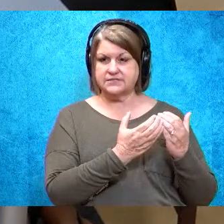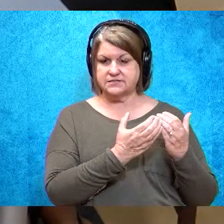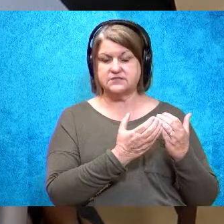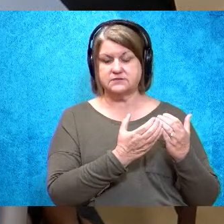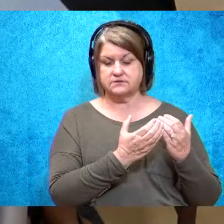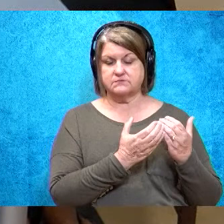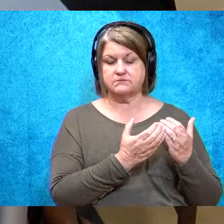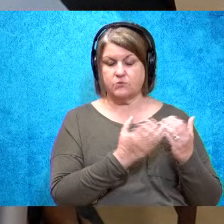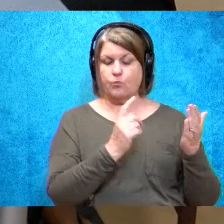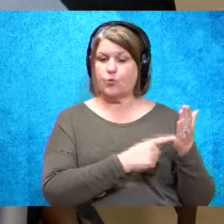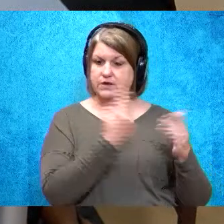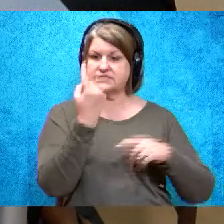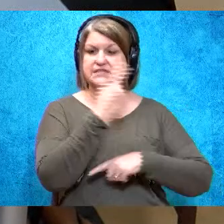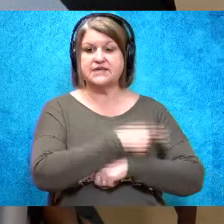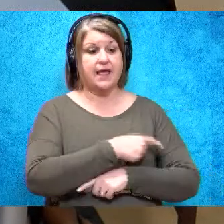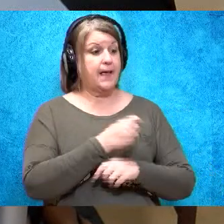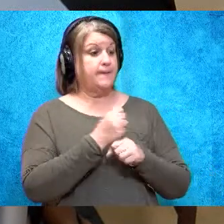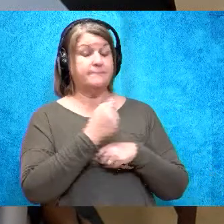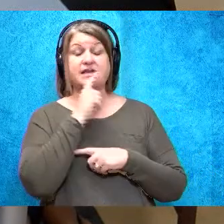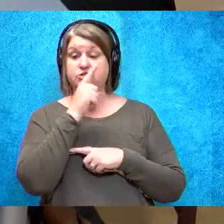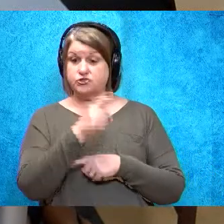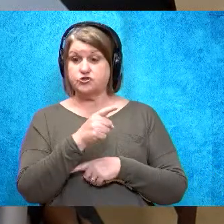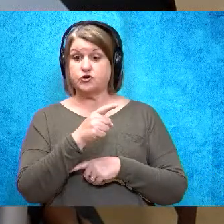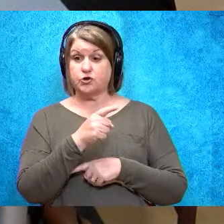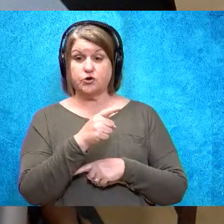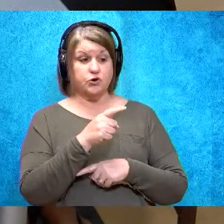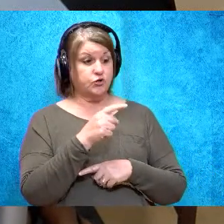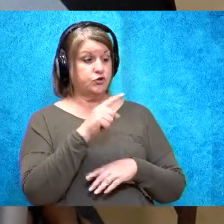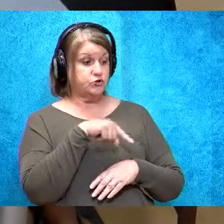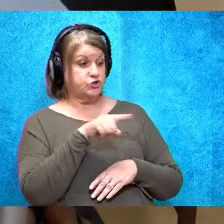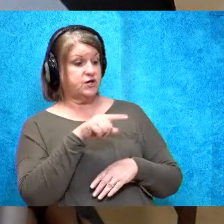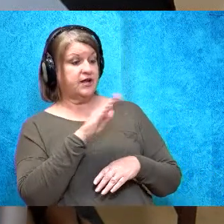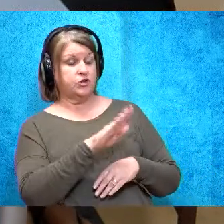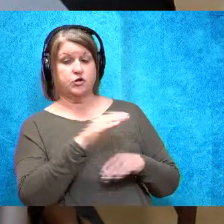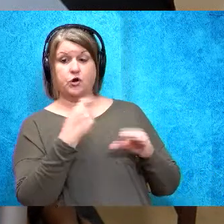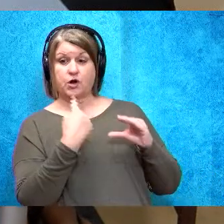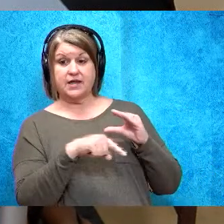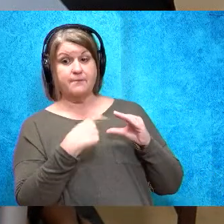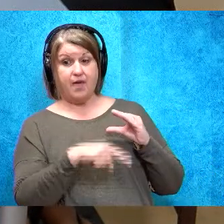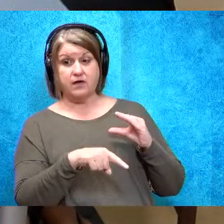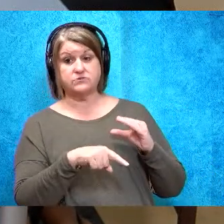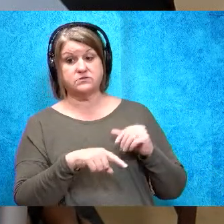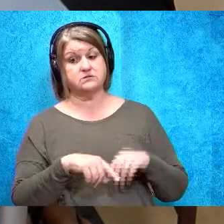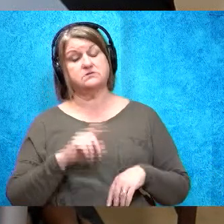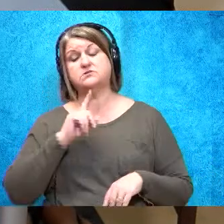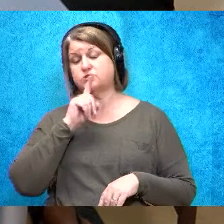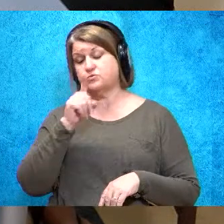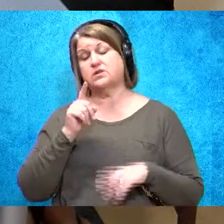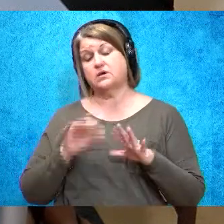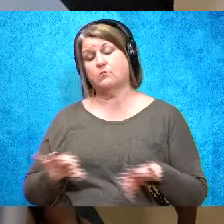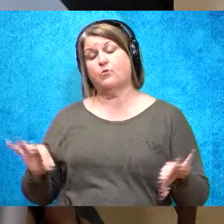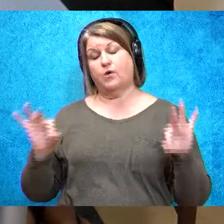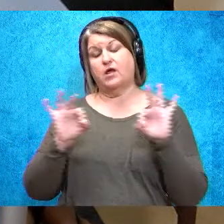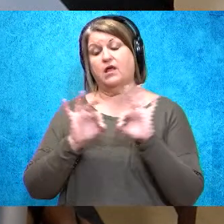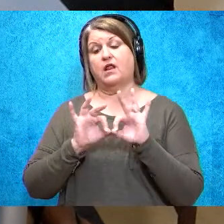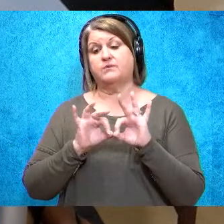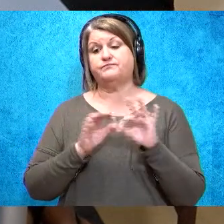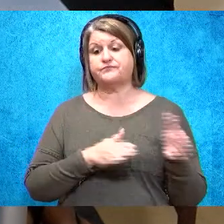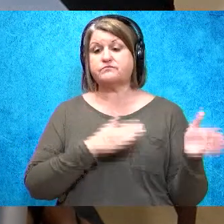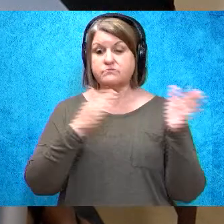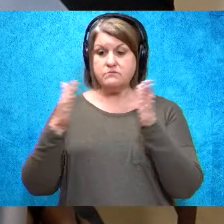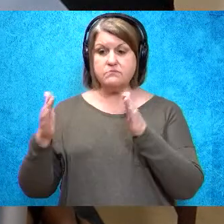you're checking your emails at least once a day as well. That's so important. Next,